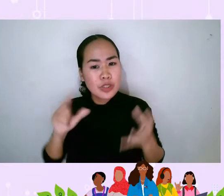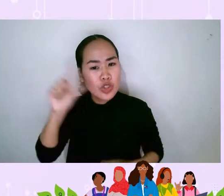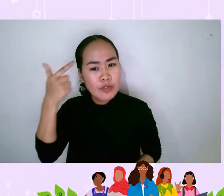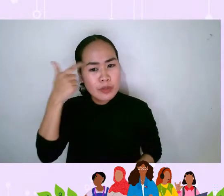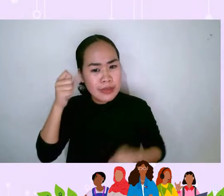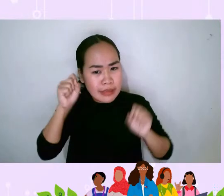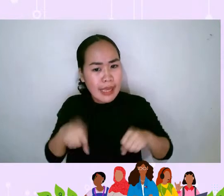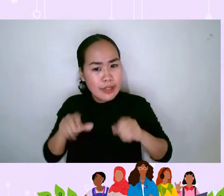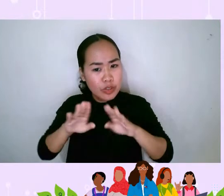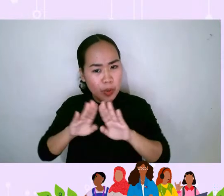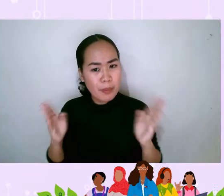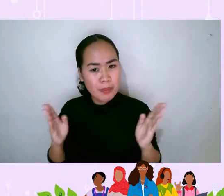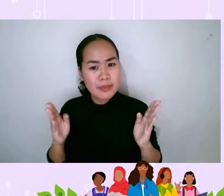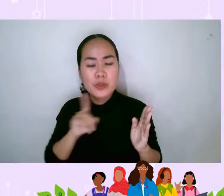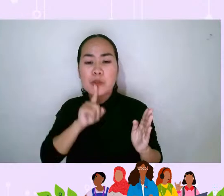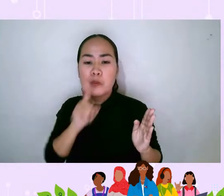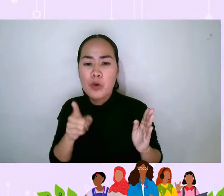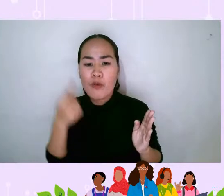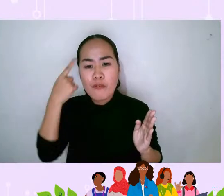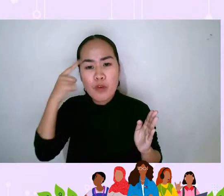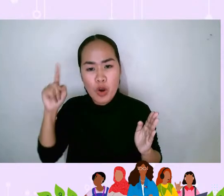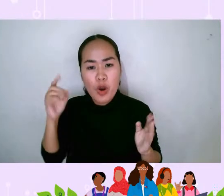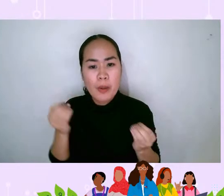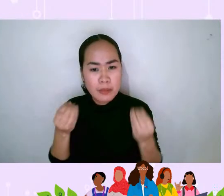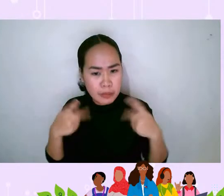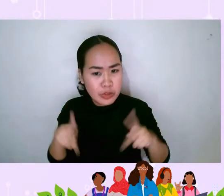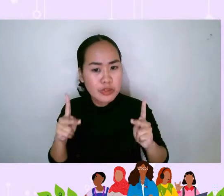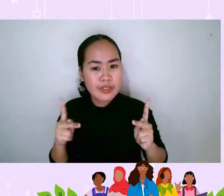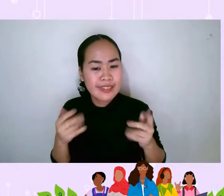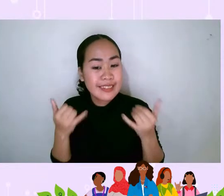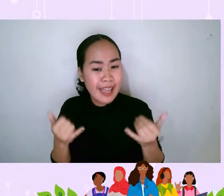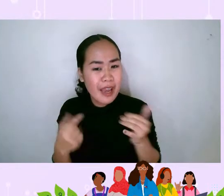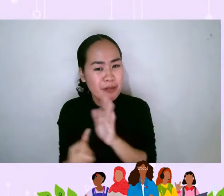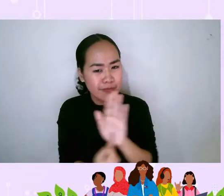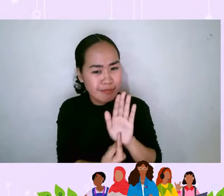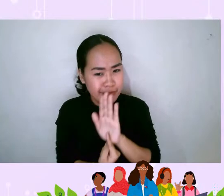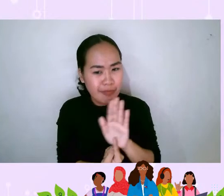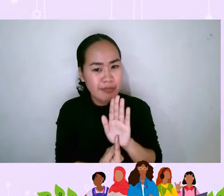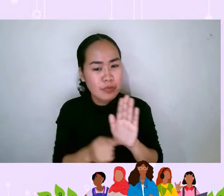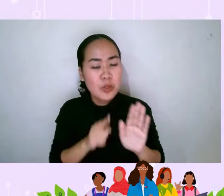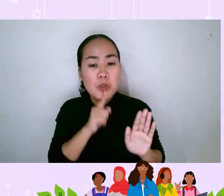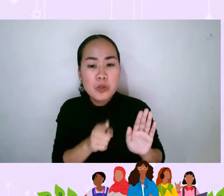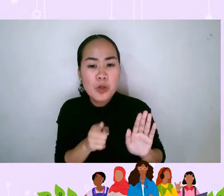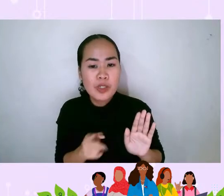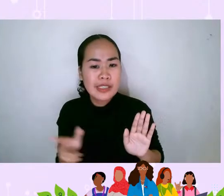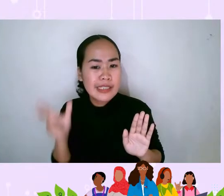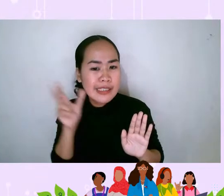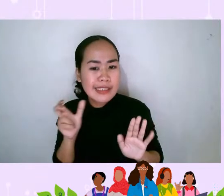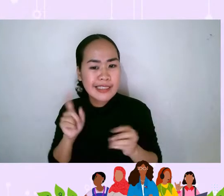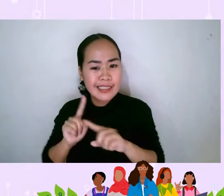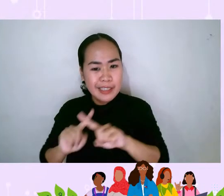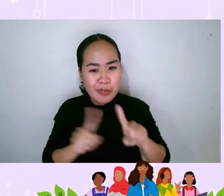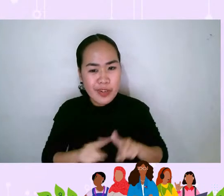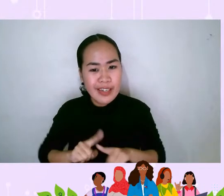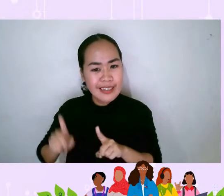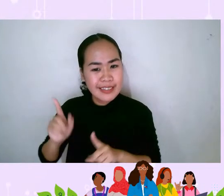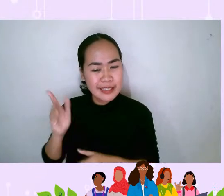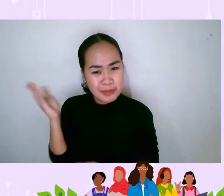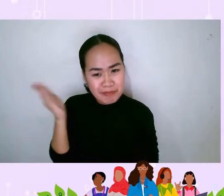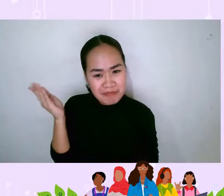to address these issues, and this is what we will be showcasing today. We will hear from our distinguished speakers